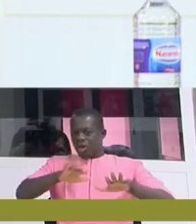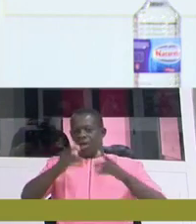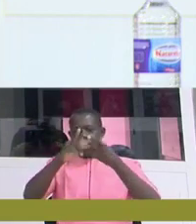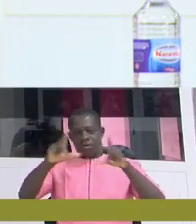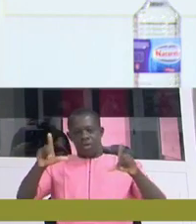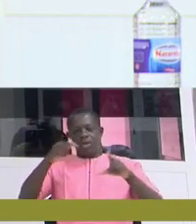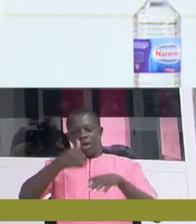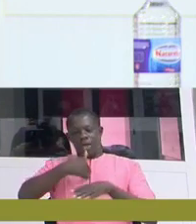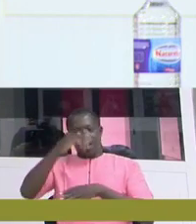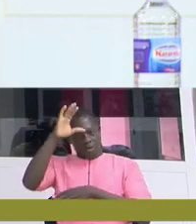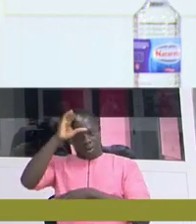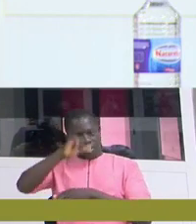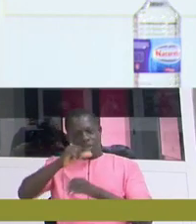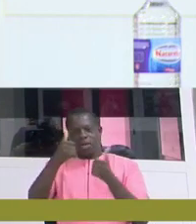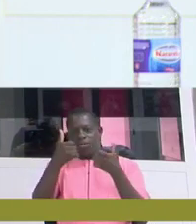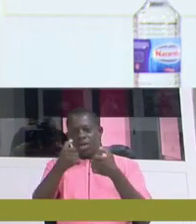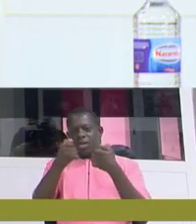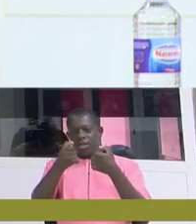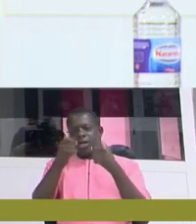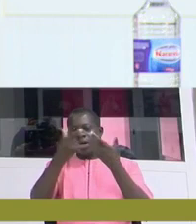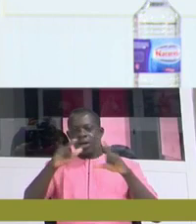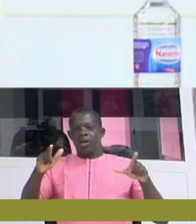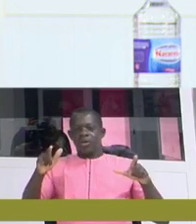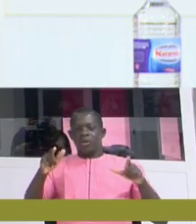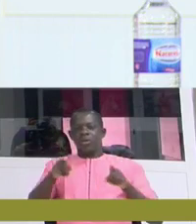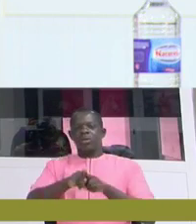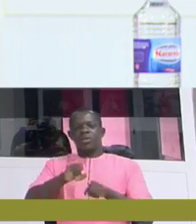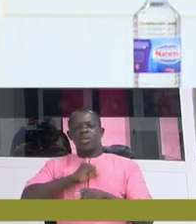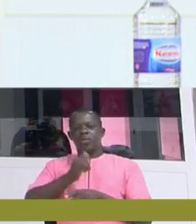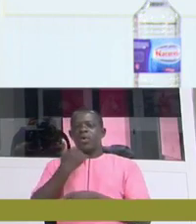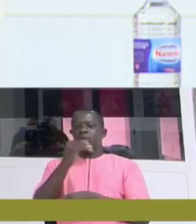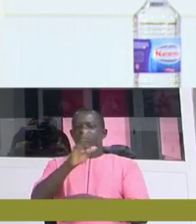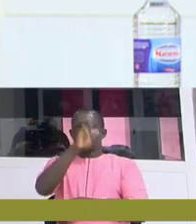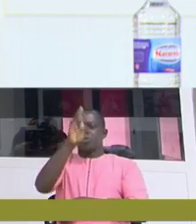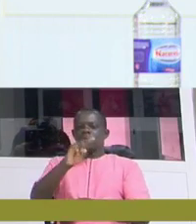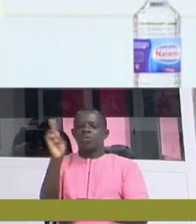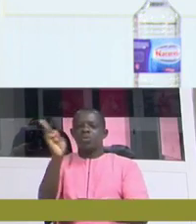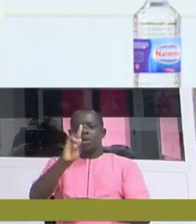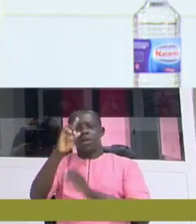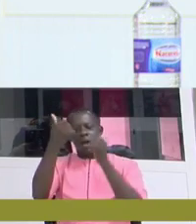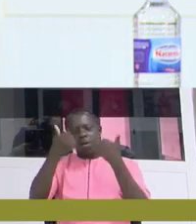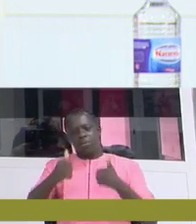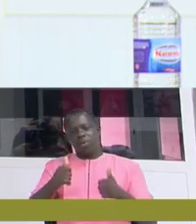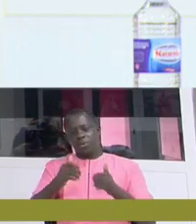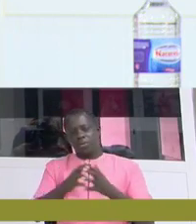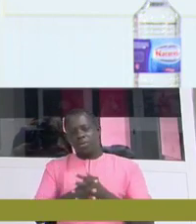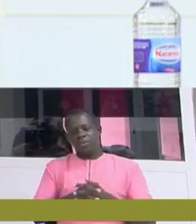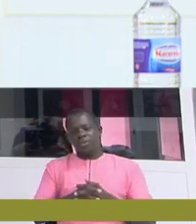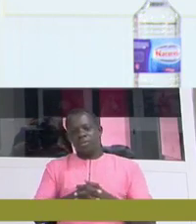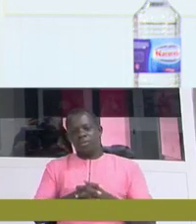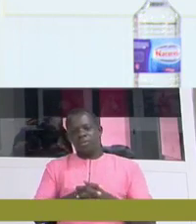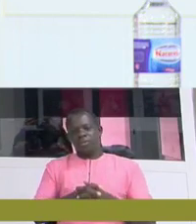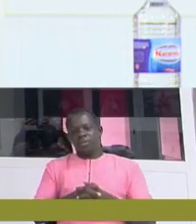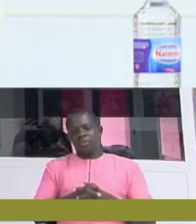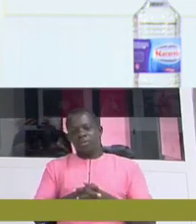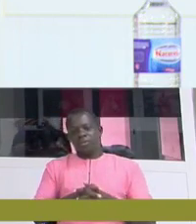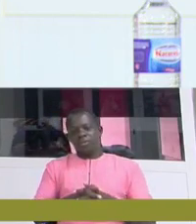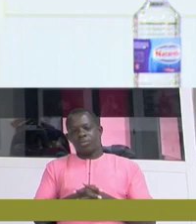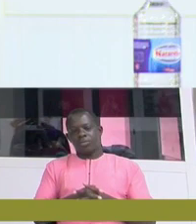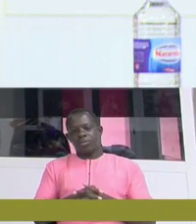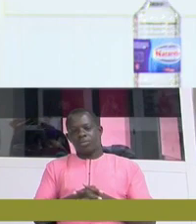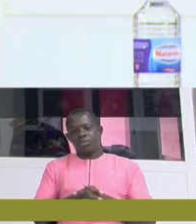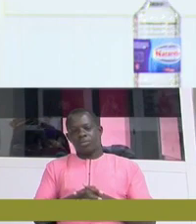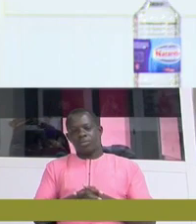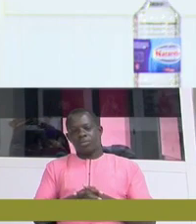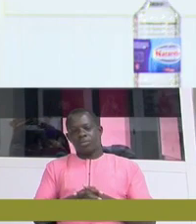Jola. Is Mandinga I speak. He asked me what happened.